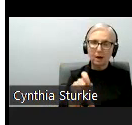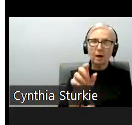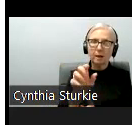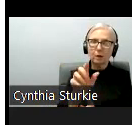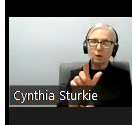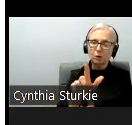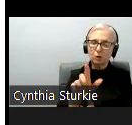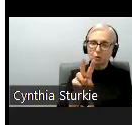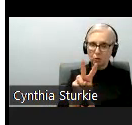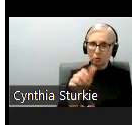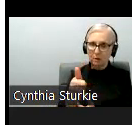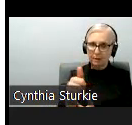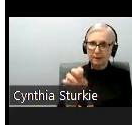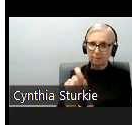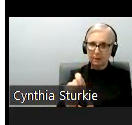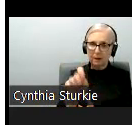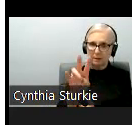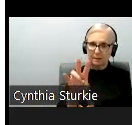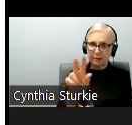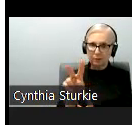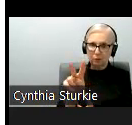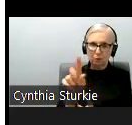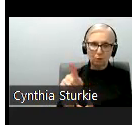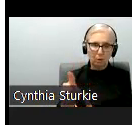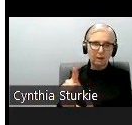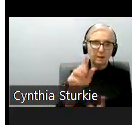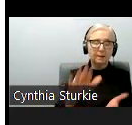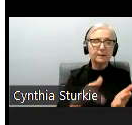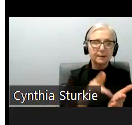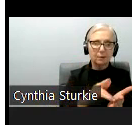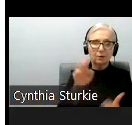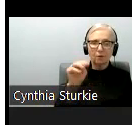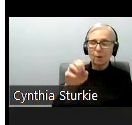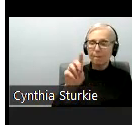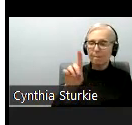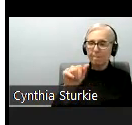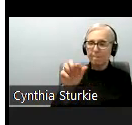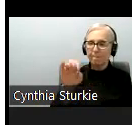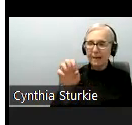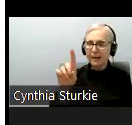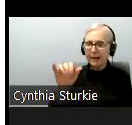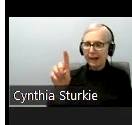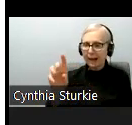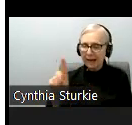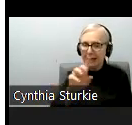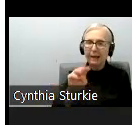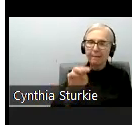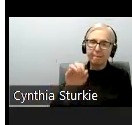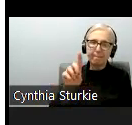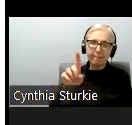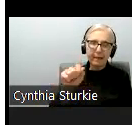21.210.721, and Centers for Medicaid and Medicare Services, or CMS, PHP psychiatric guidelines